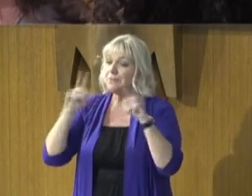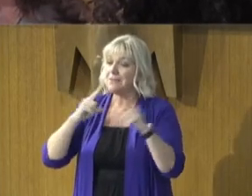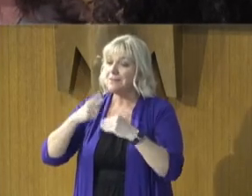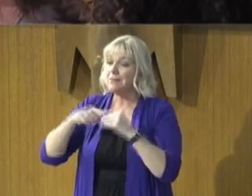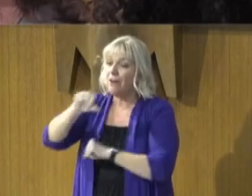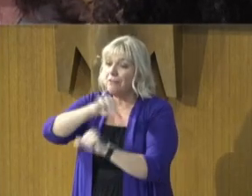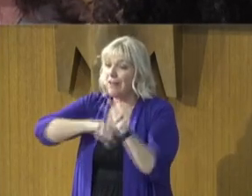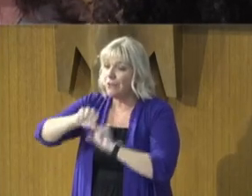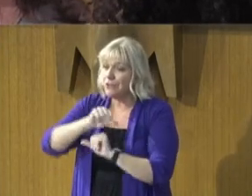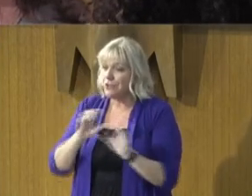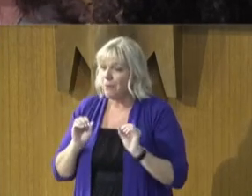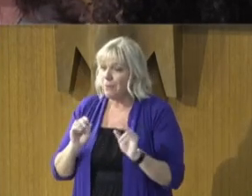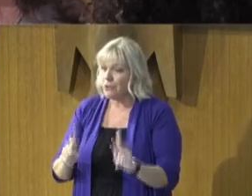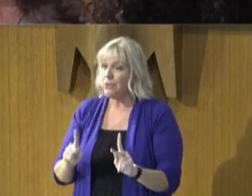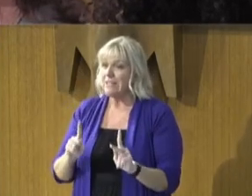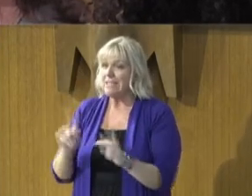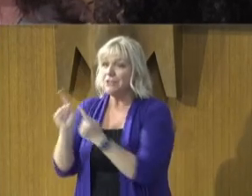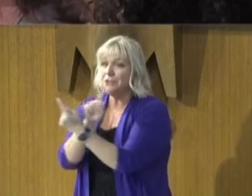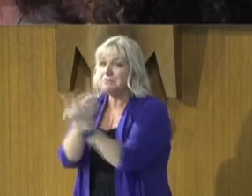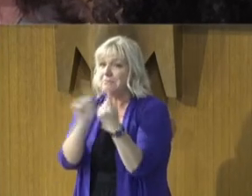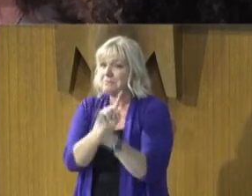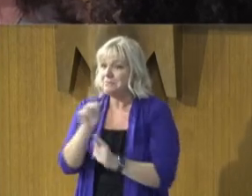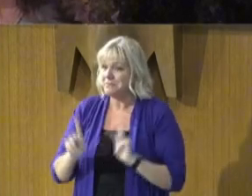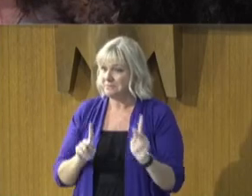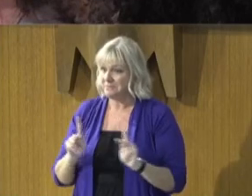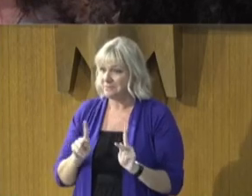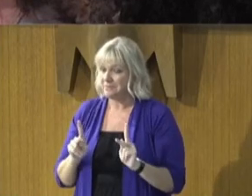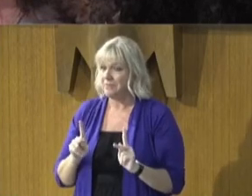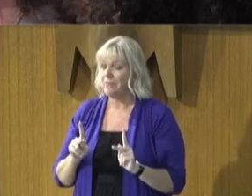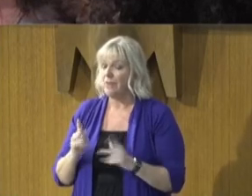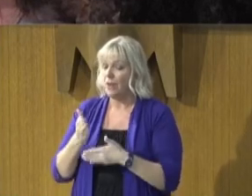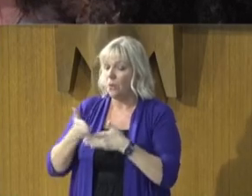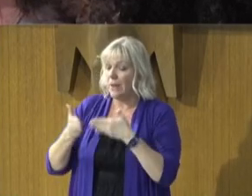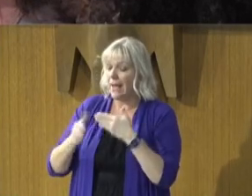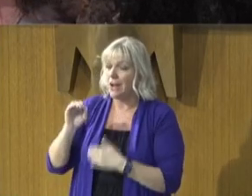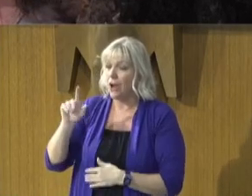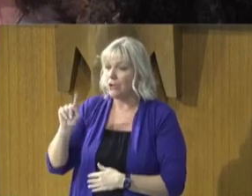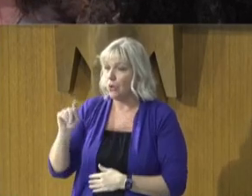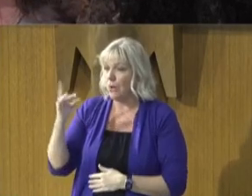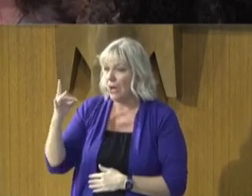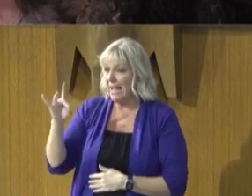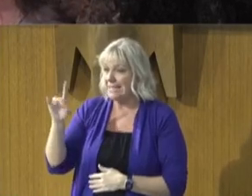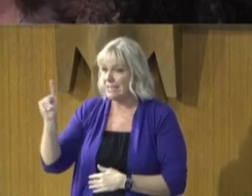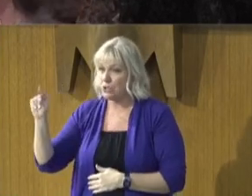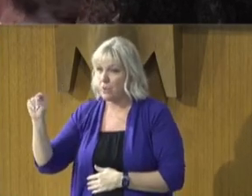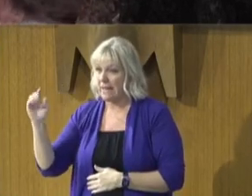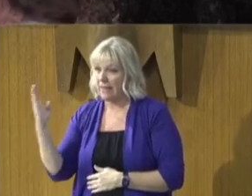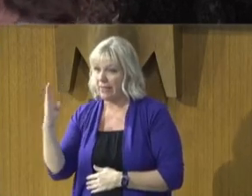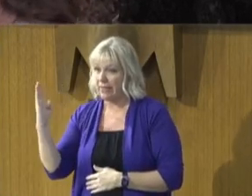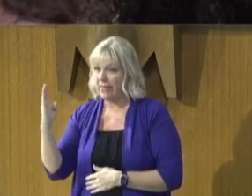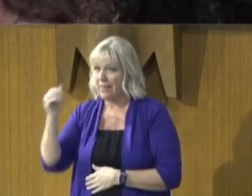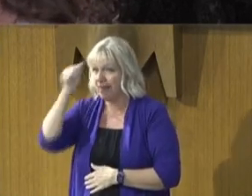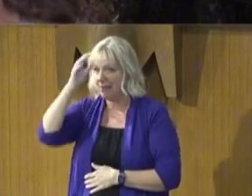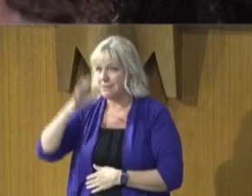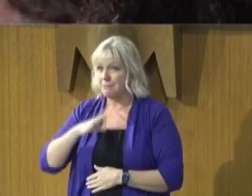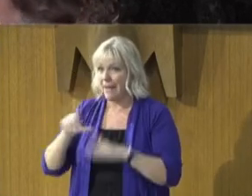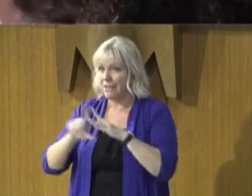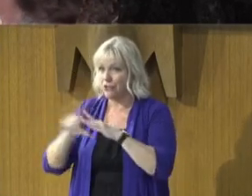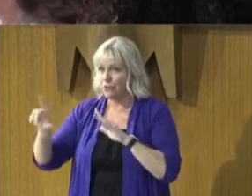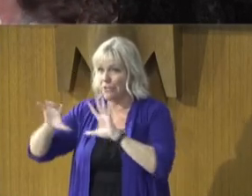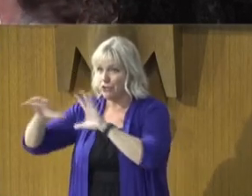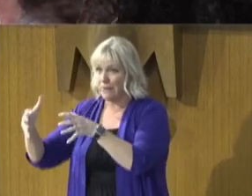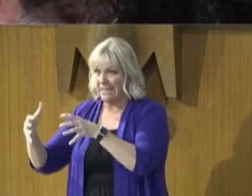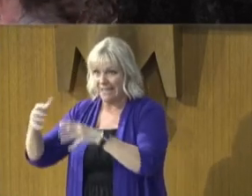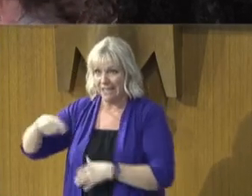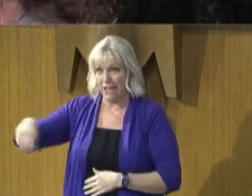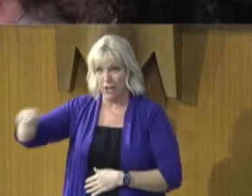with others in the congregation. Upcoming, the weekend of October 18th to 20th, is our men's retreat. So if you